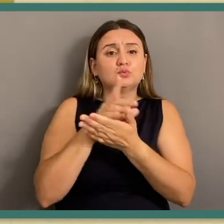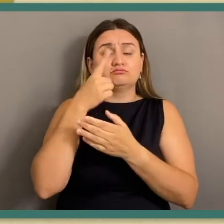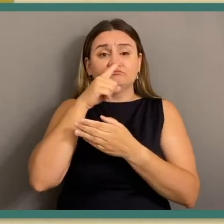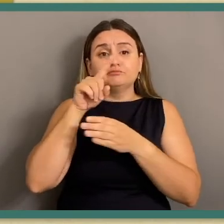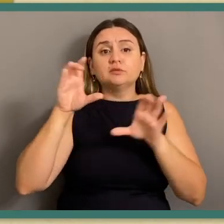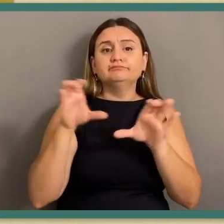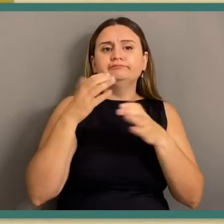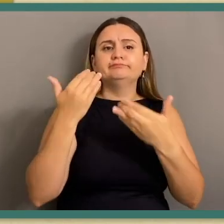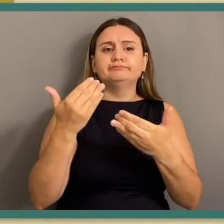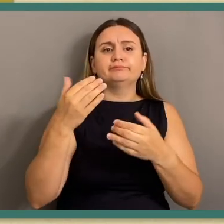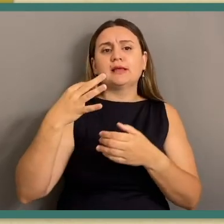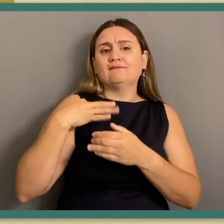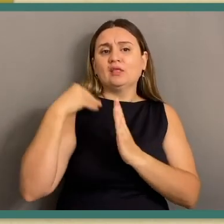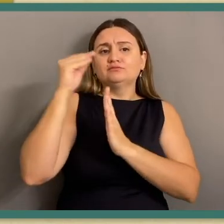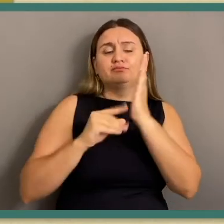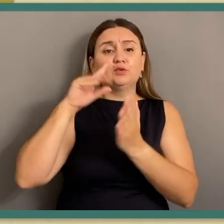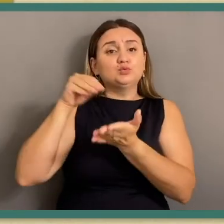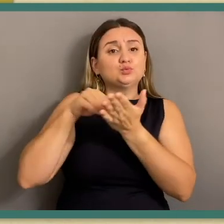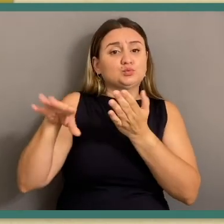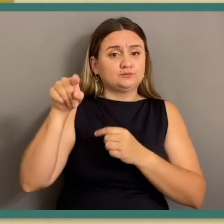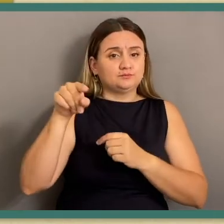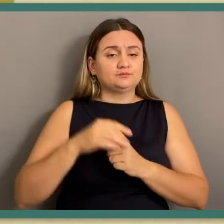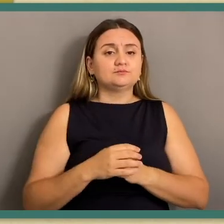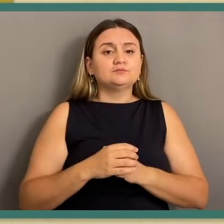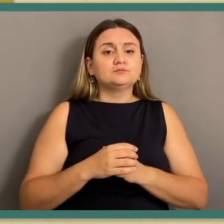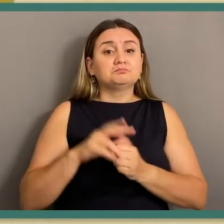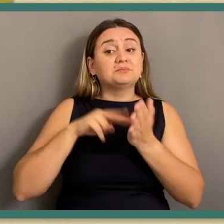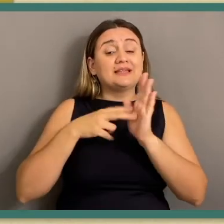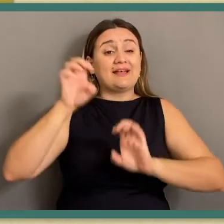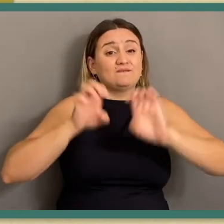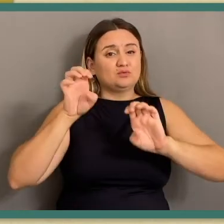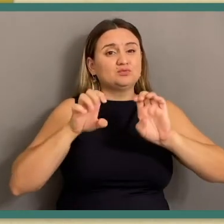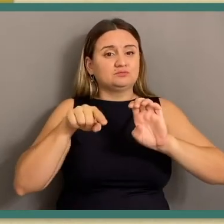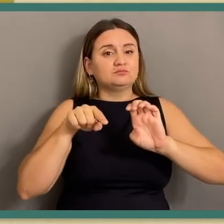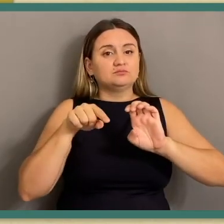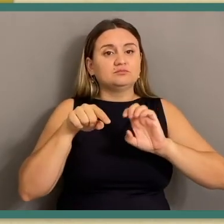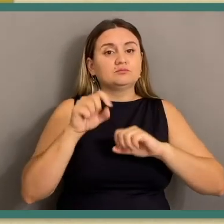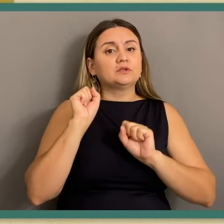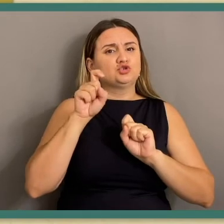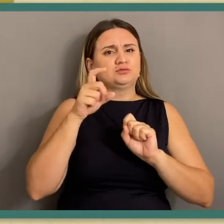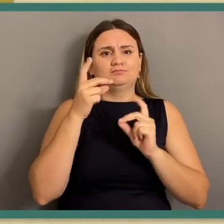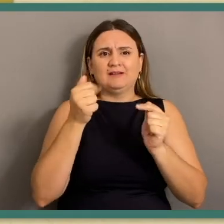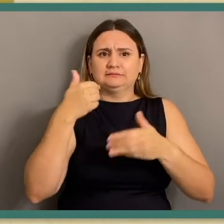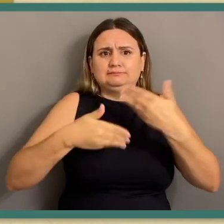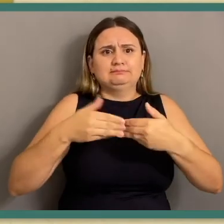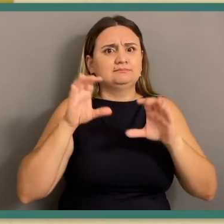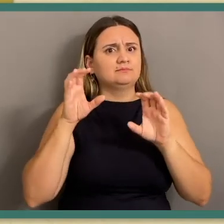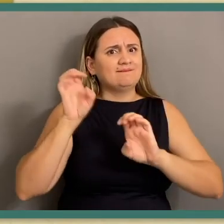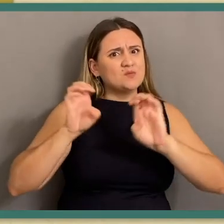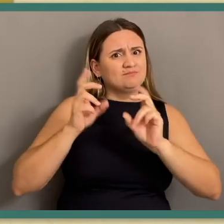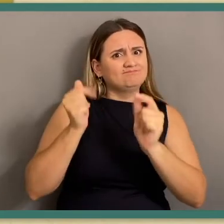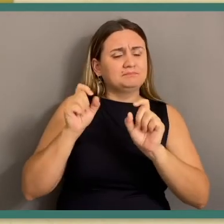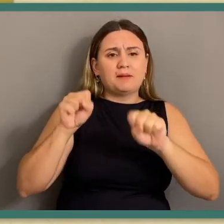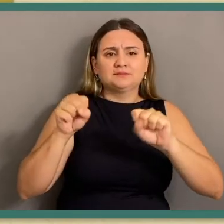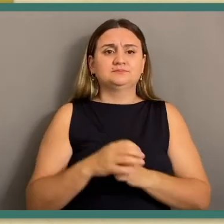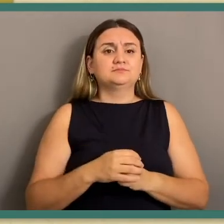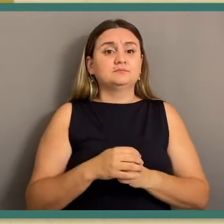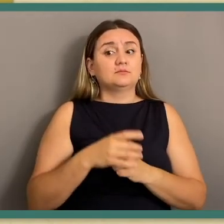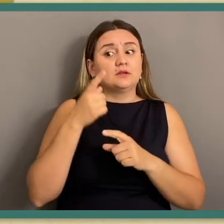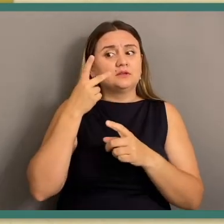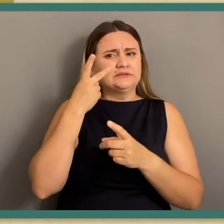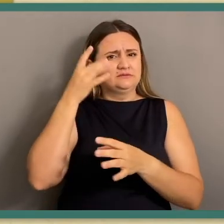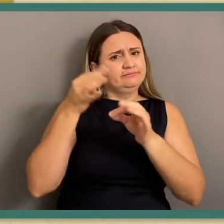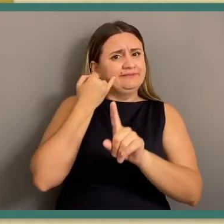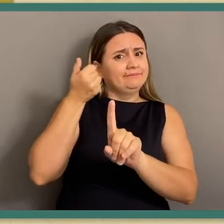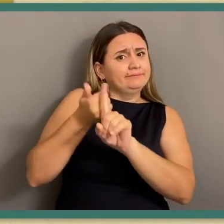school to conduct an expedited evaluation of the student. This means that the evaluation should be conducted as quickly as possible in